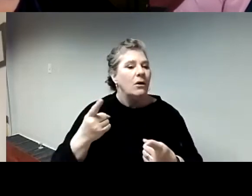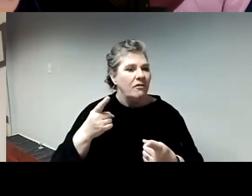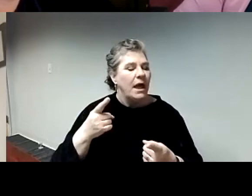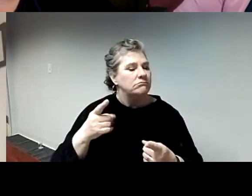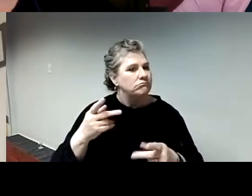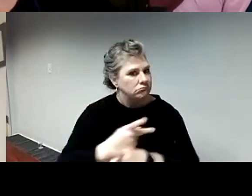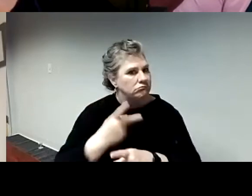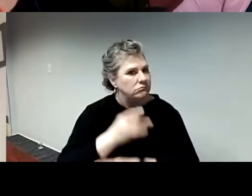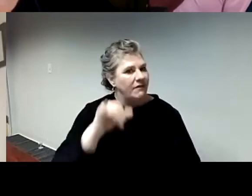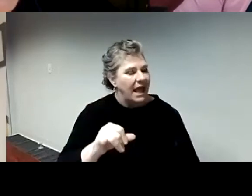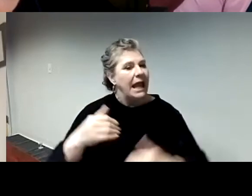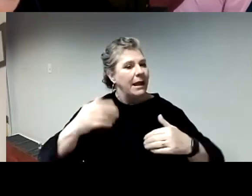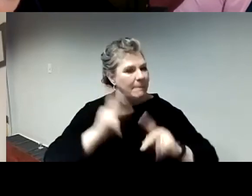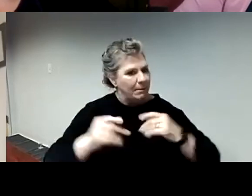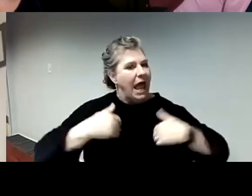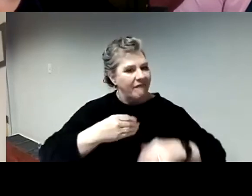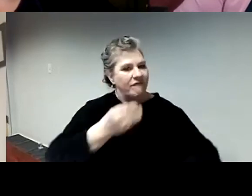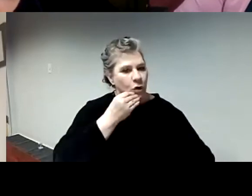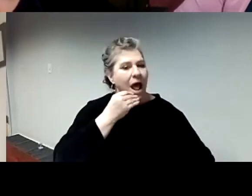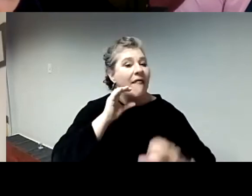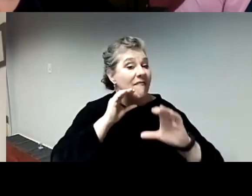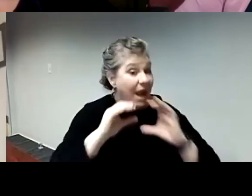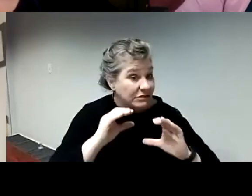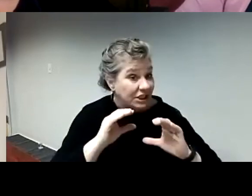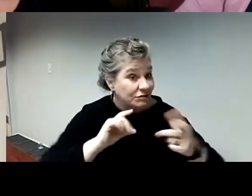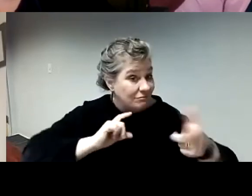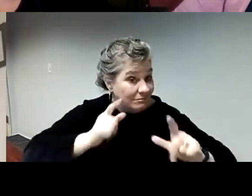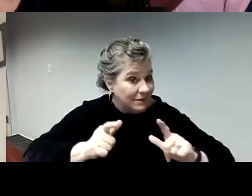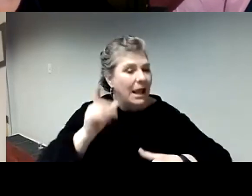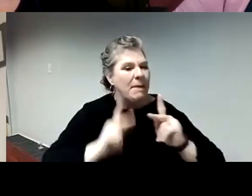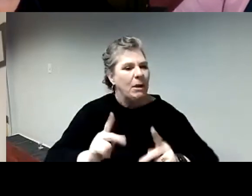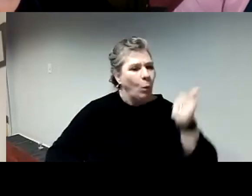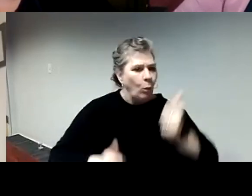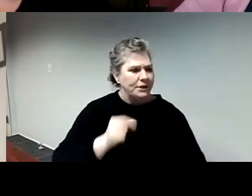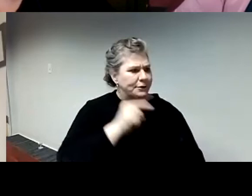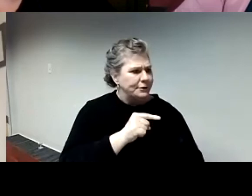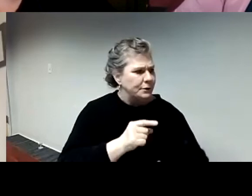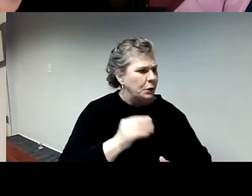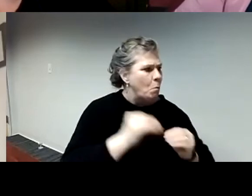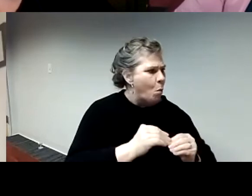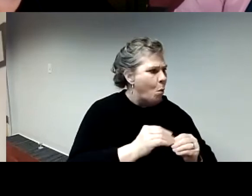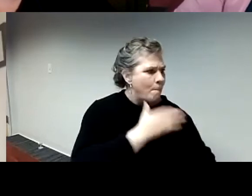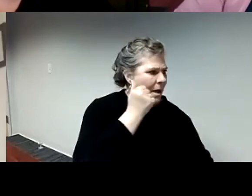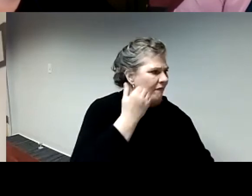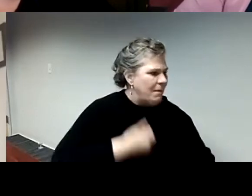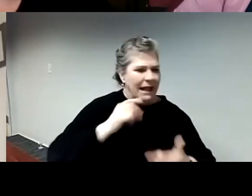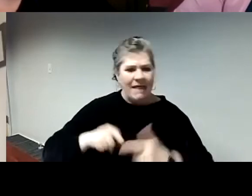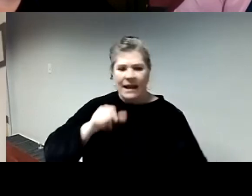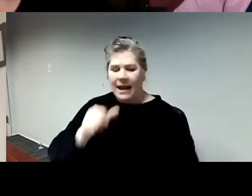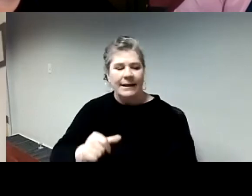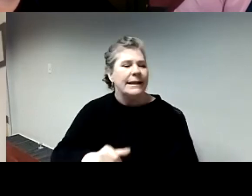people have food, the conversation about people discerning which foods are most nutritionally dense is like really